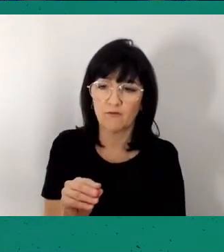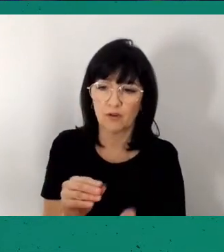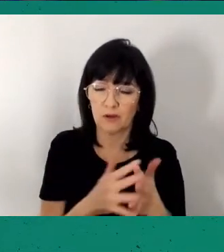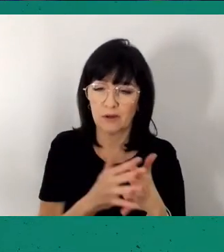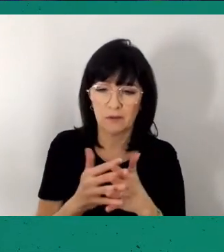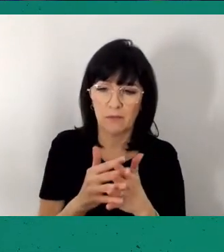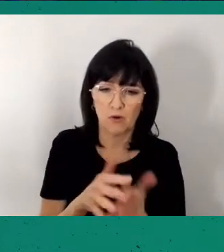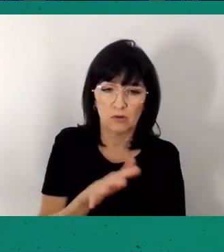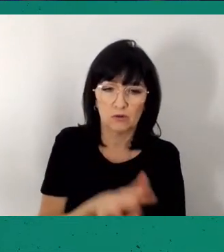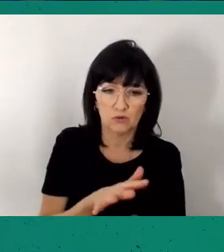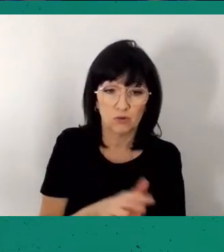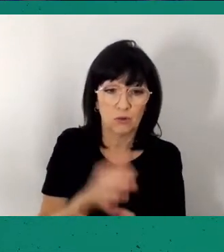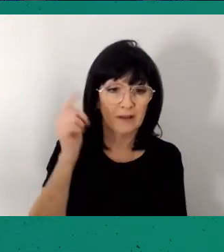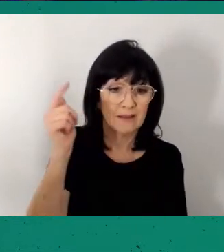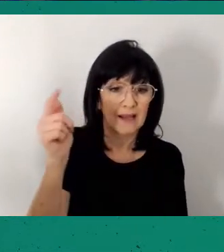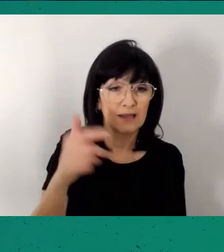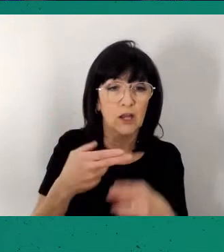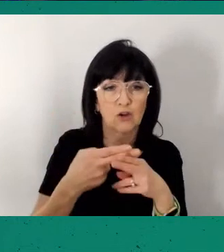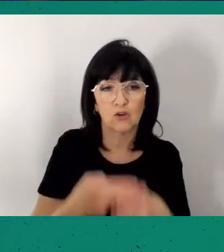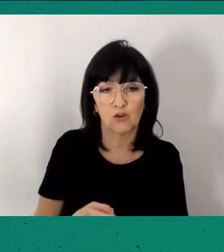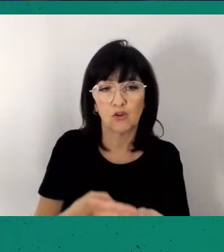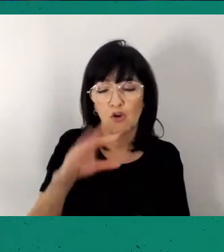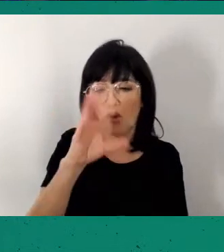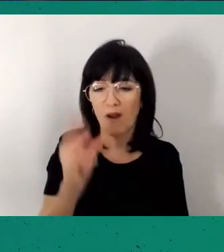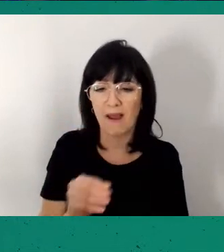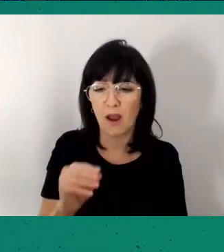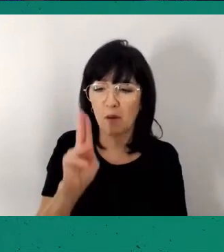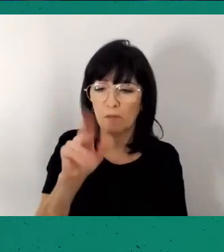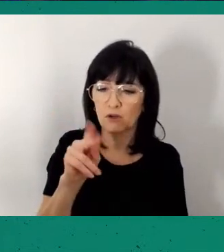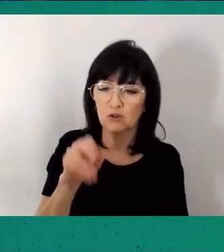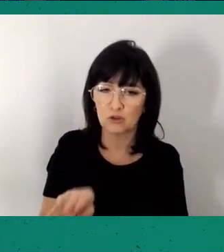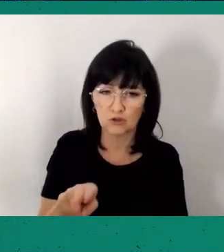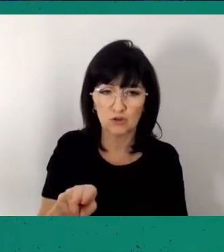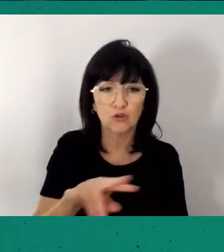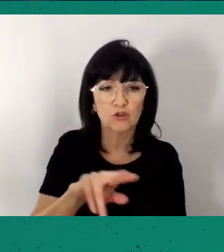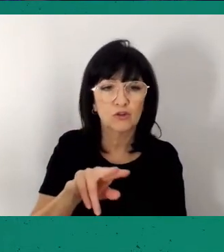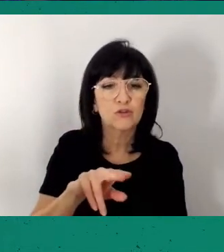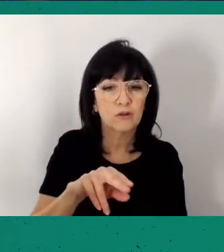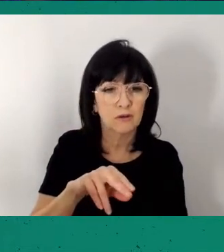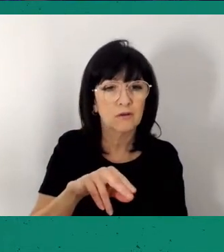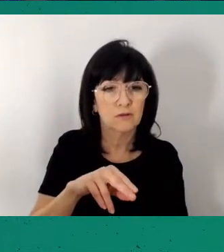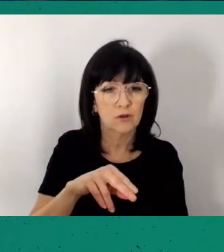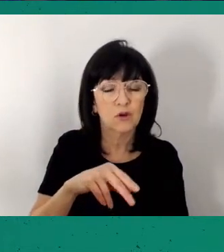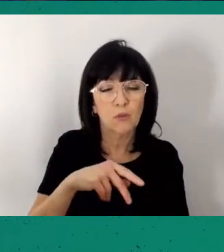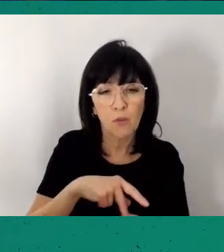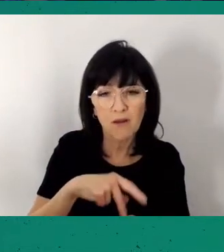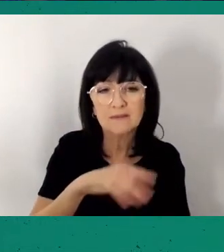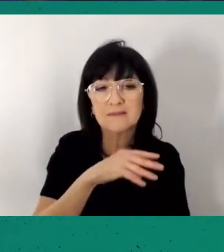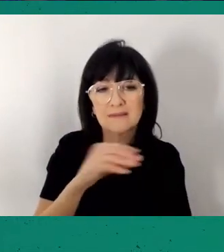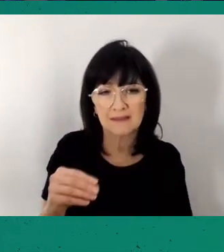later becoming African Union Methodist Protestant and Union American Methodist Episcopal.